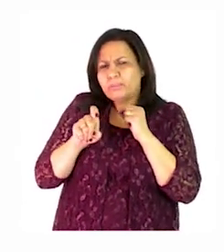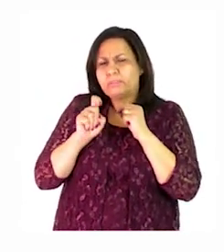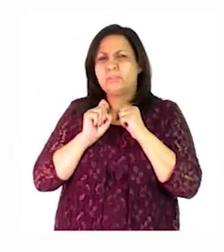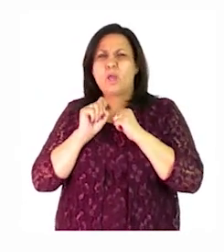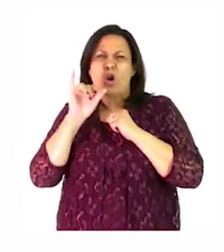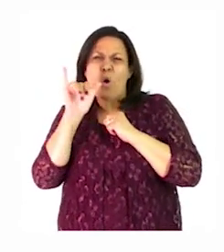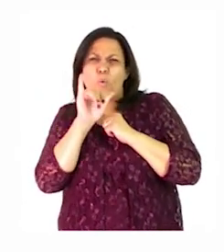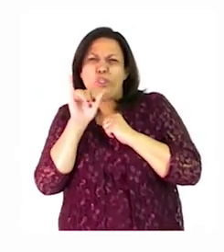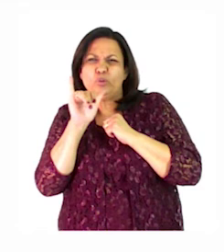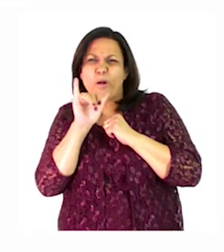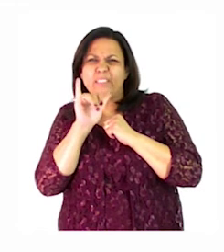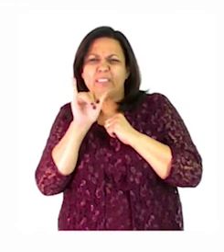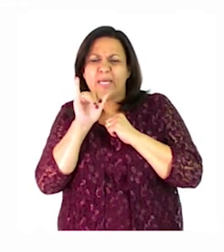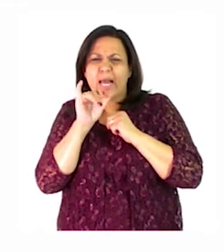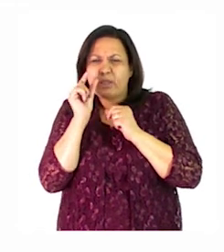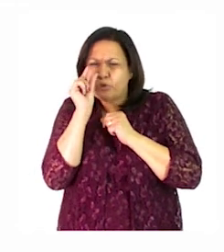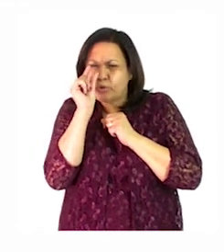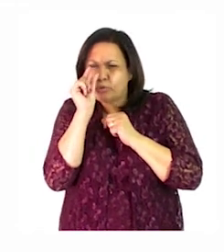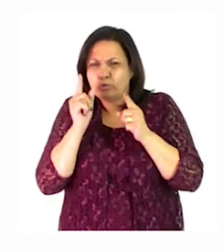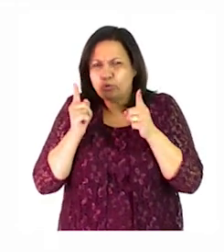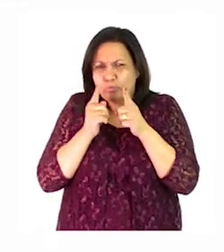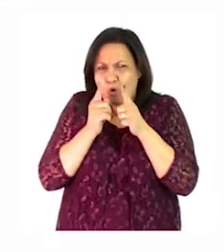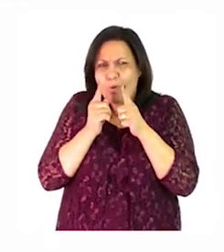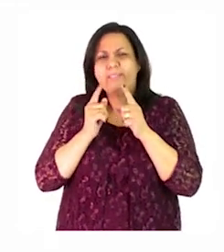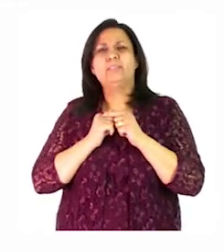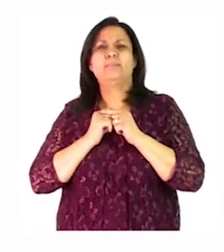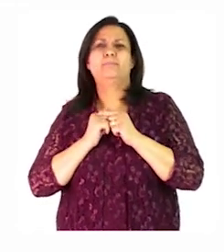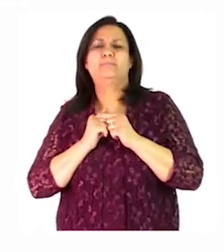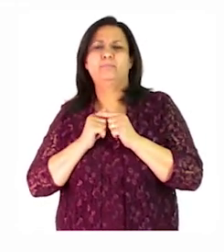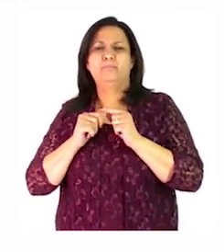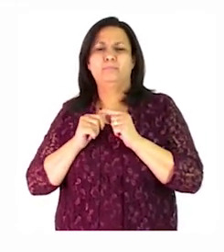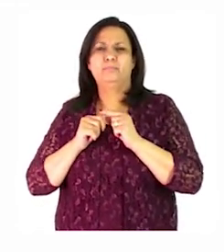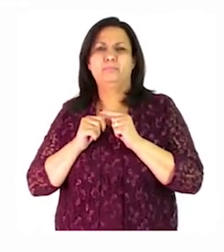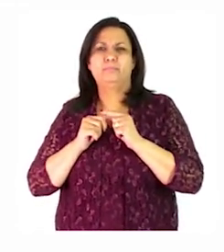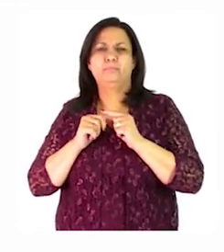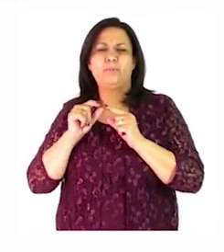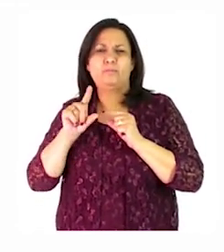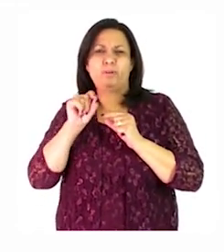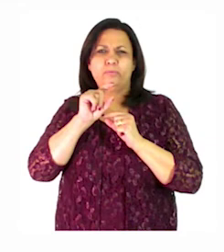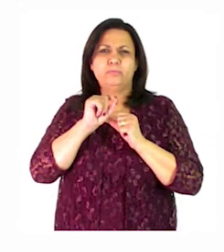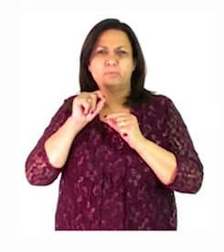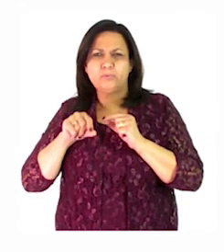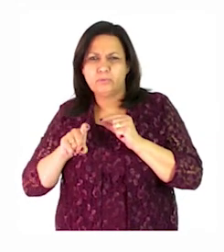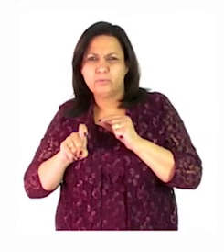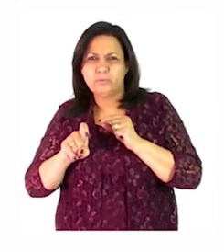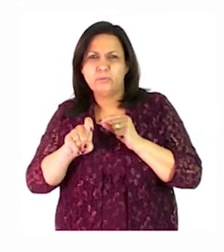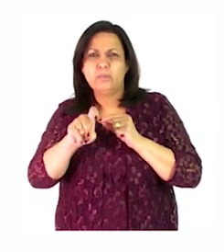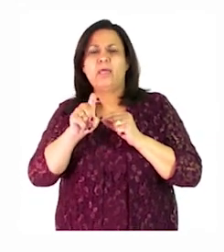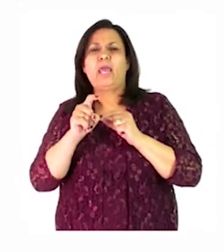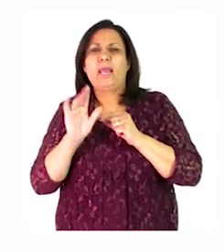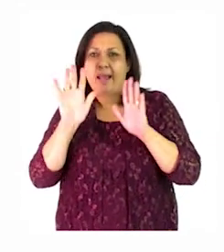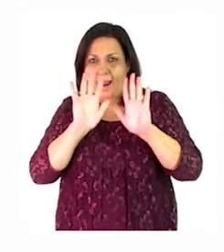which are the little worms. Find all of them and color them